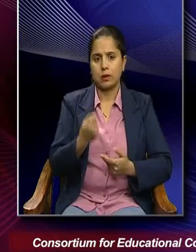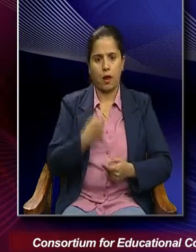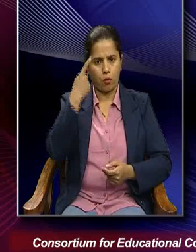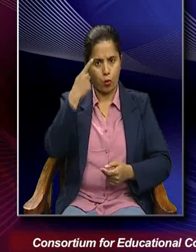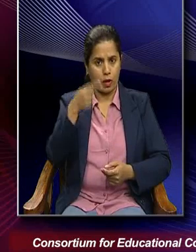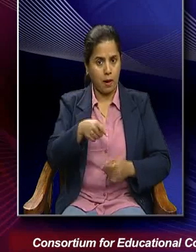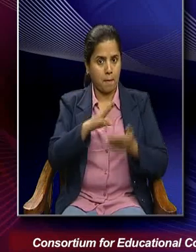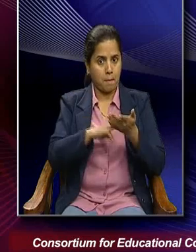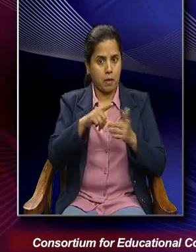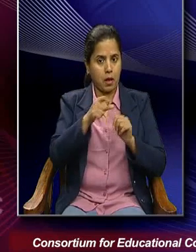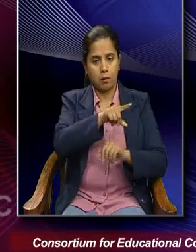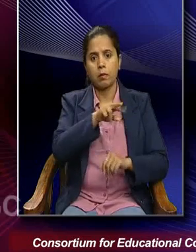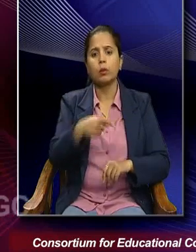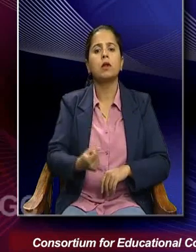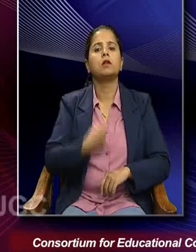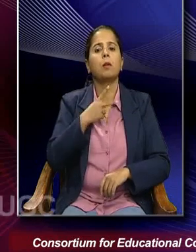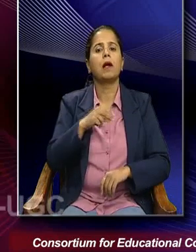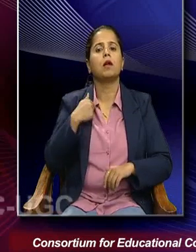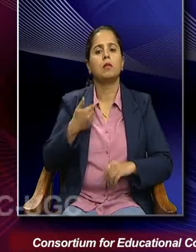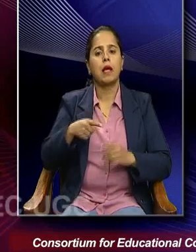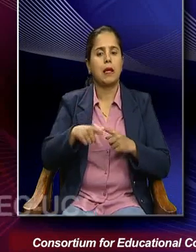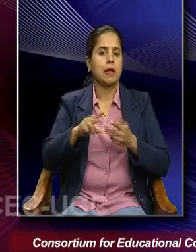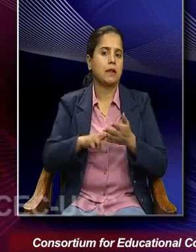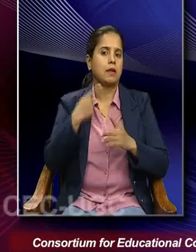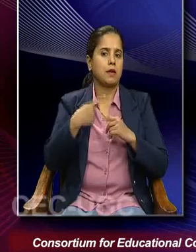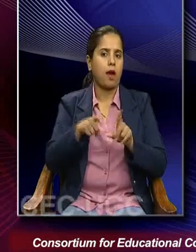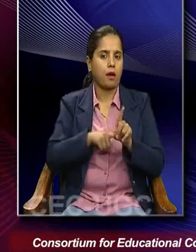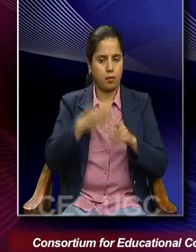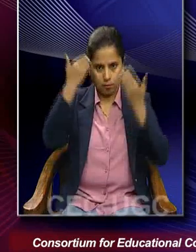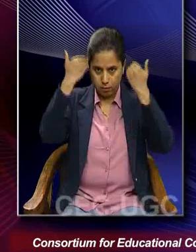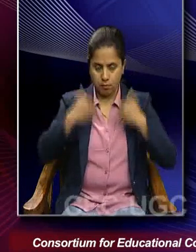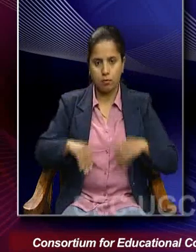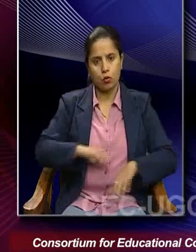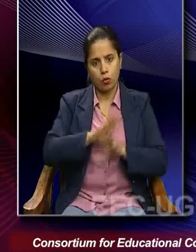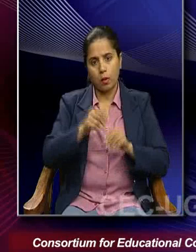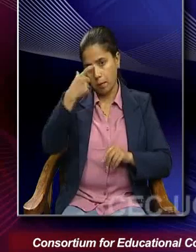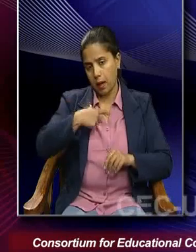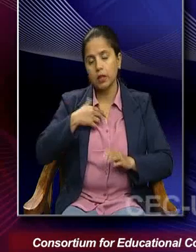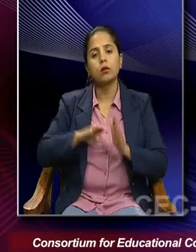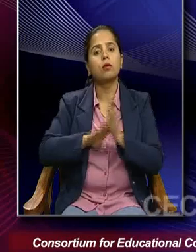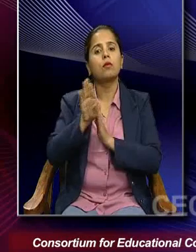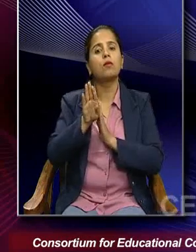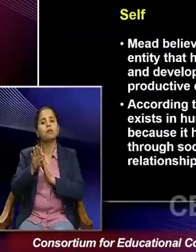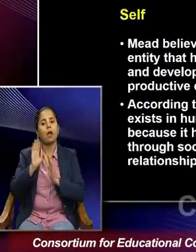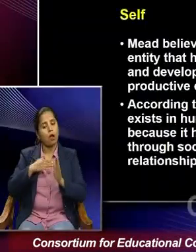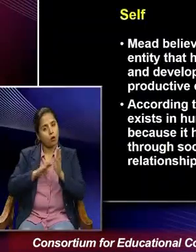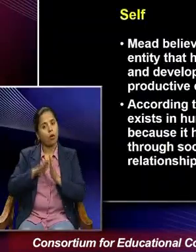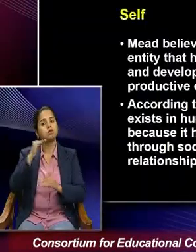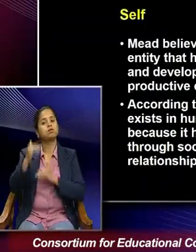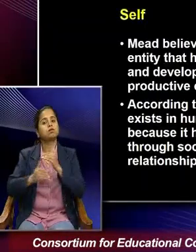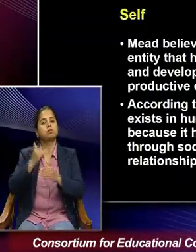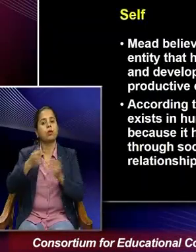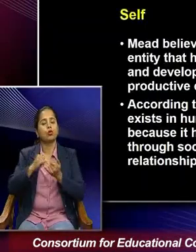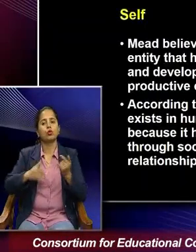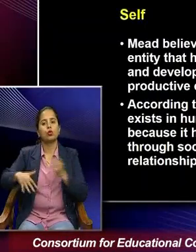Mead, the self is an entity that individuals grow and develop to be